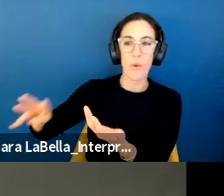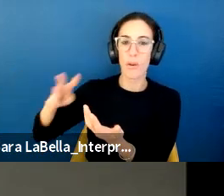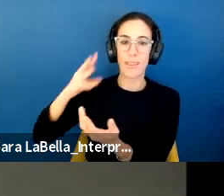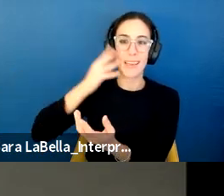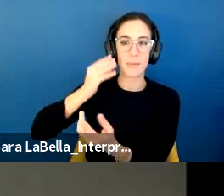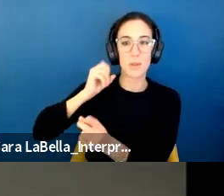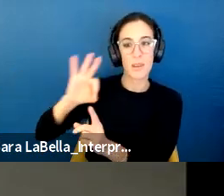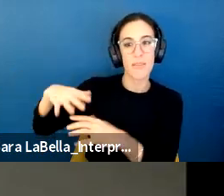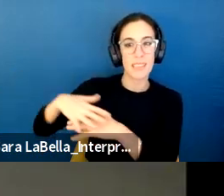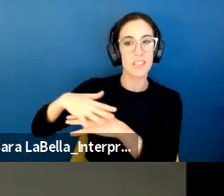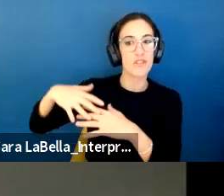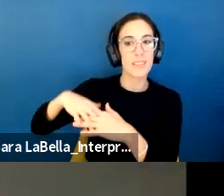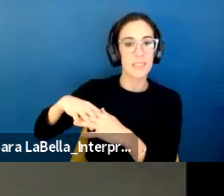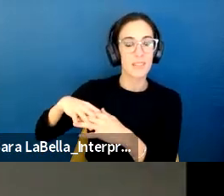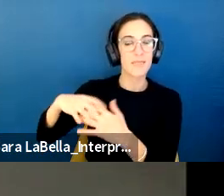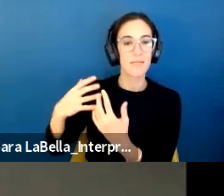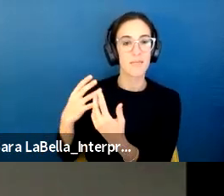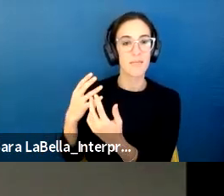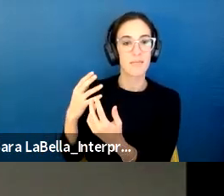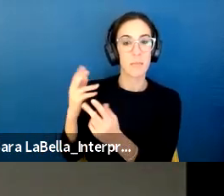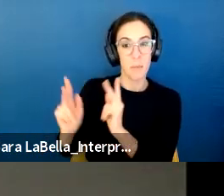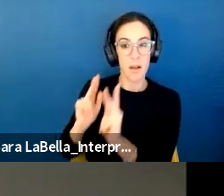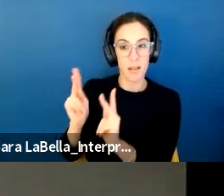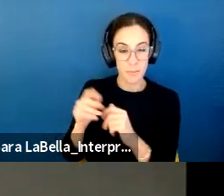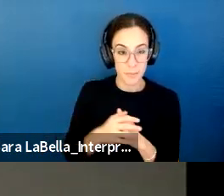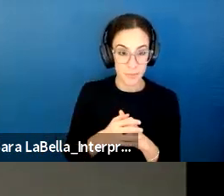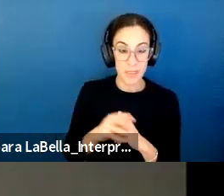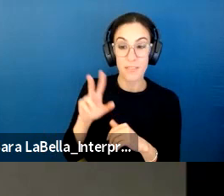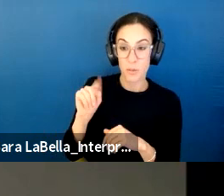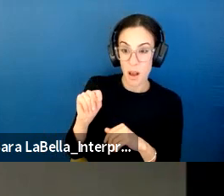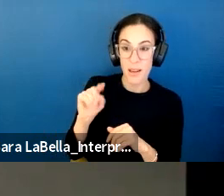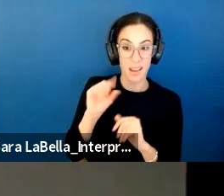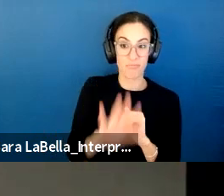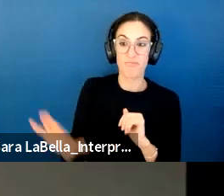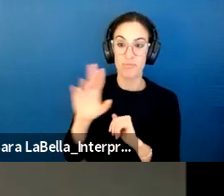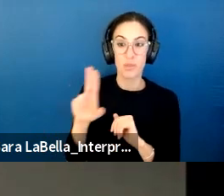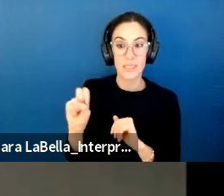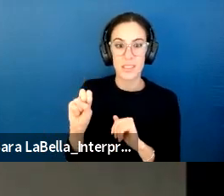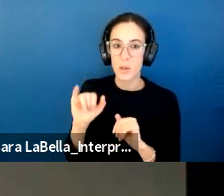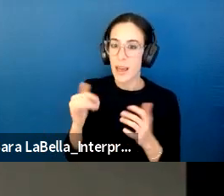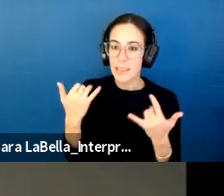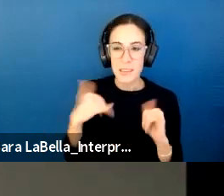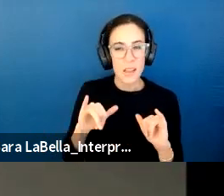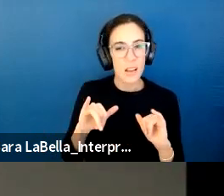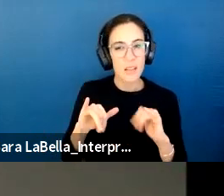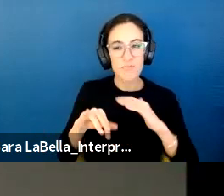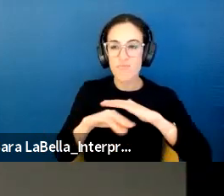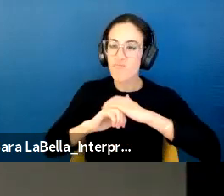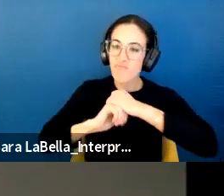States. And so that still permeates our experiences in